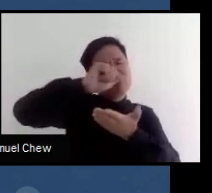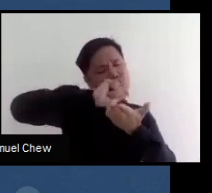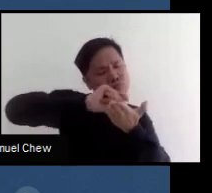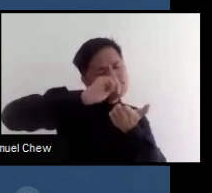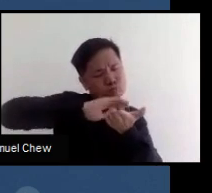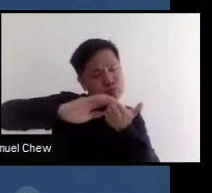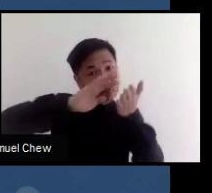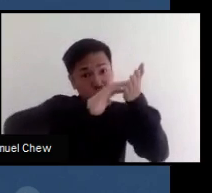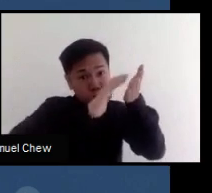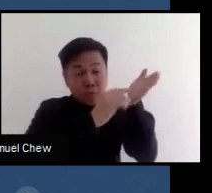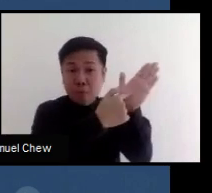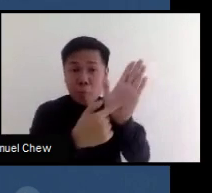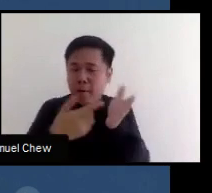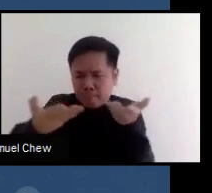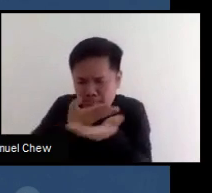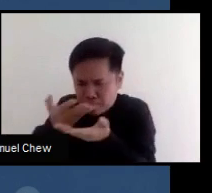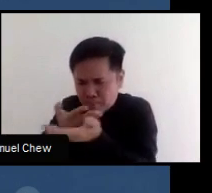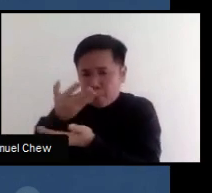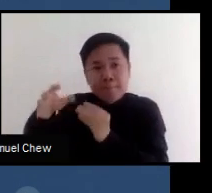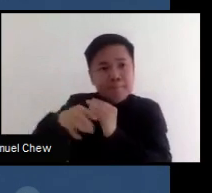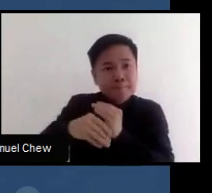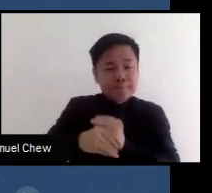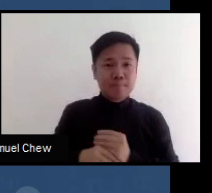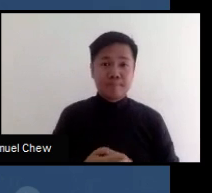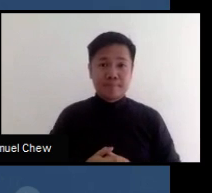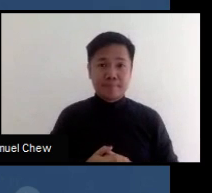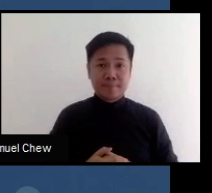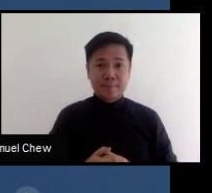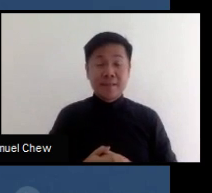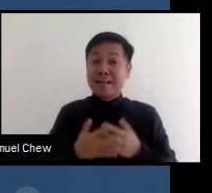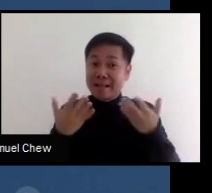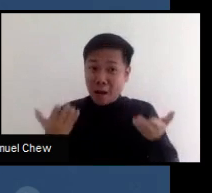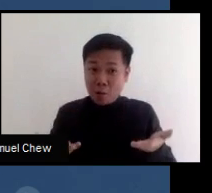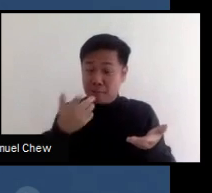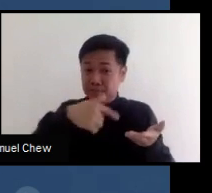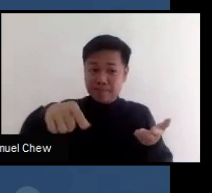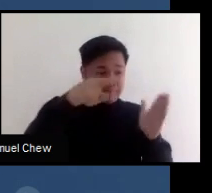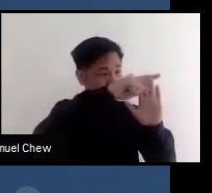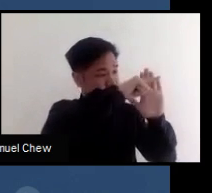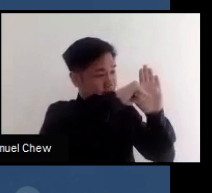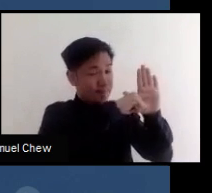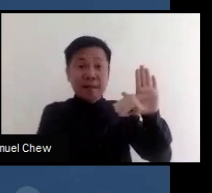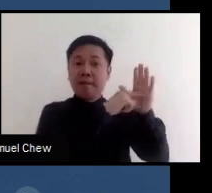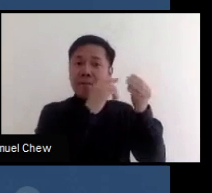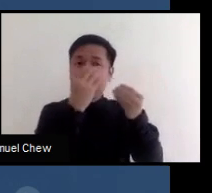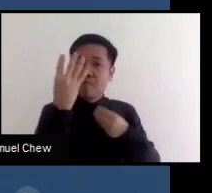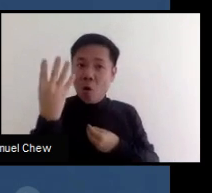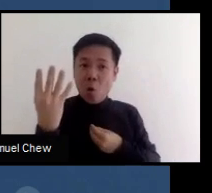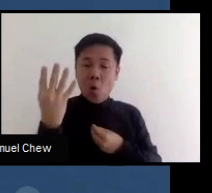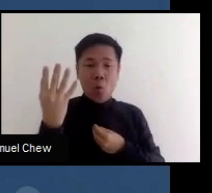no objections, I would propose that we take agenda item 4 on other matters as well, and